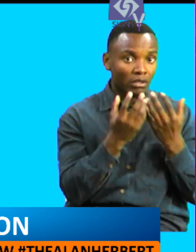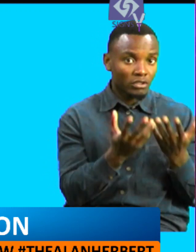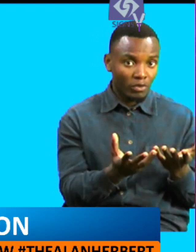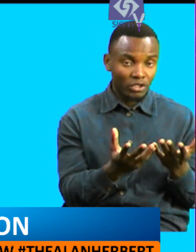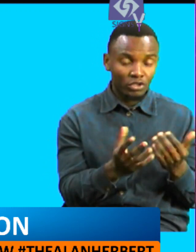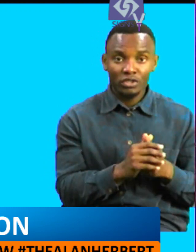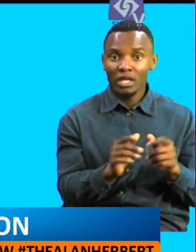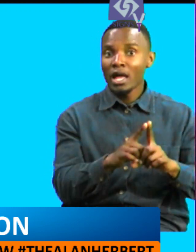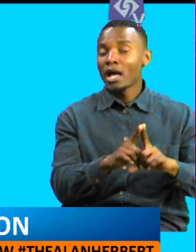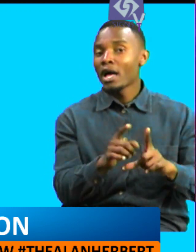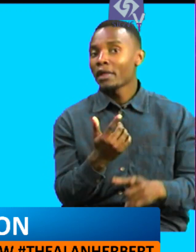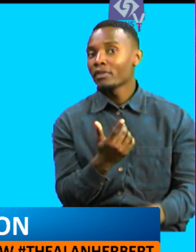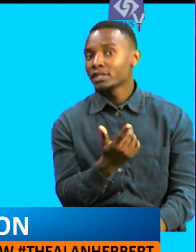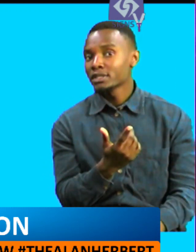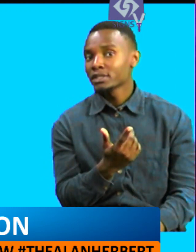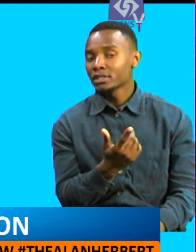There are those who